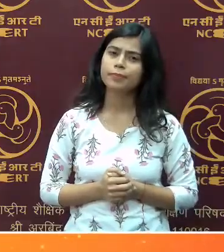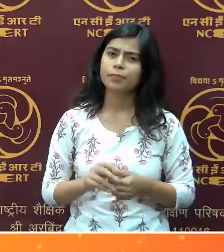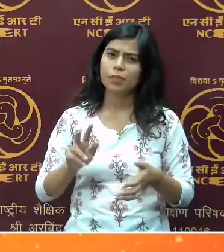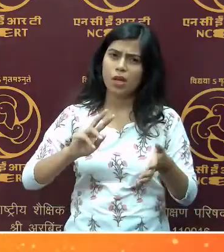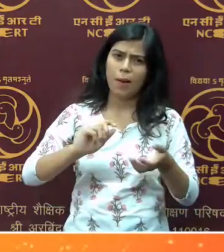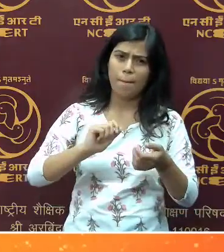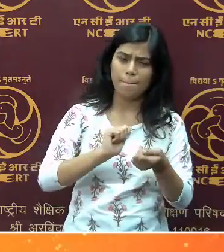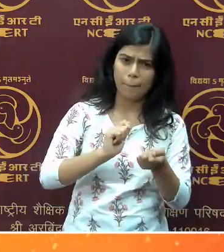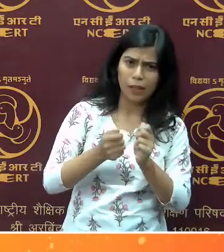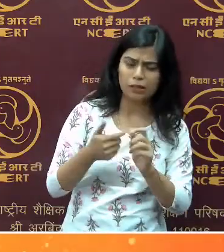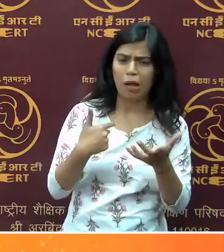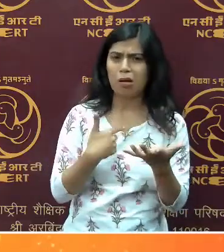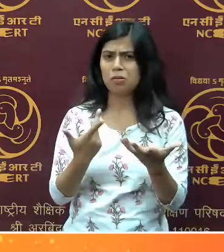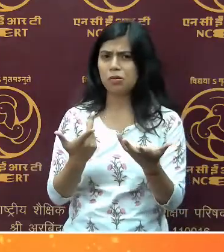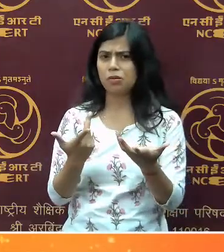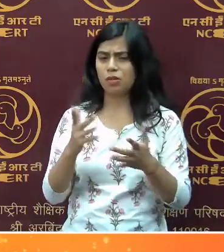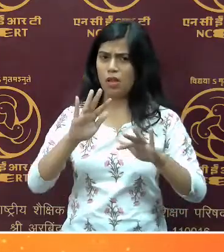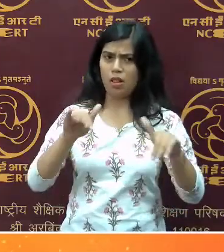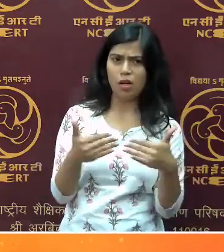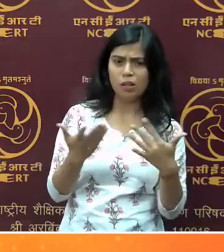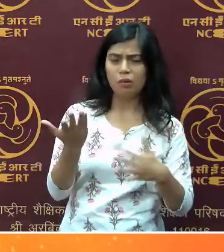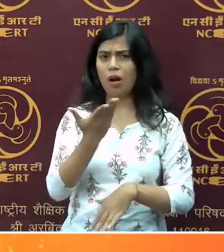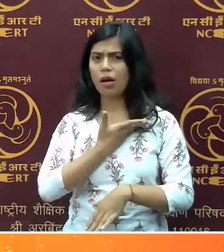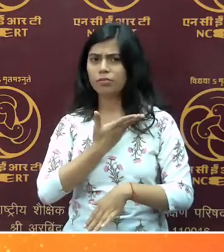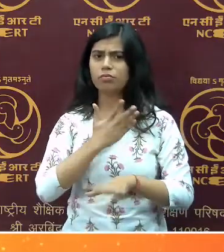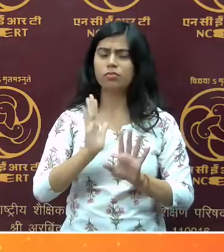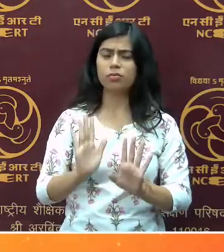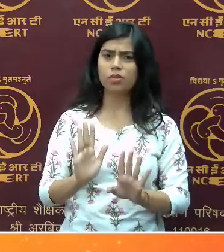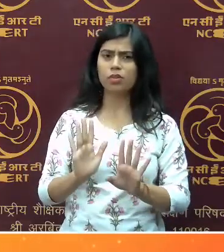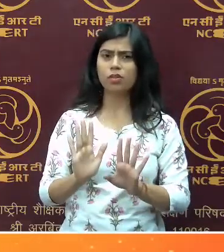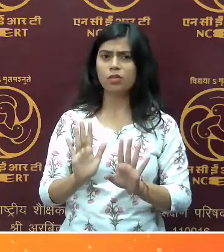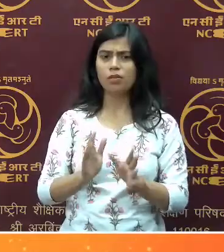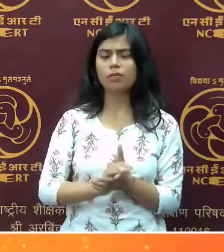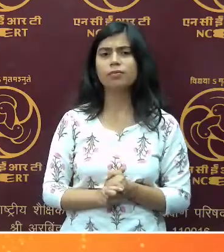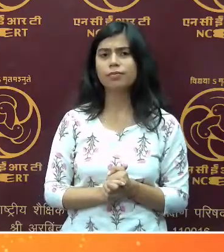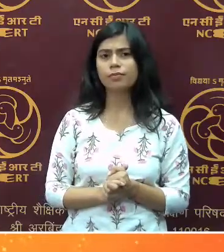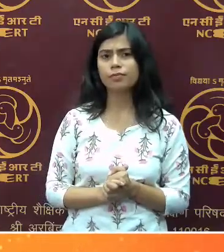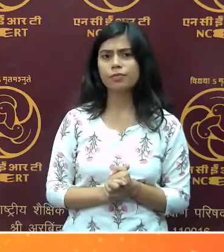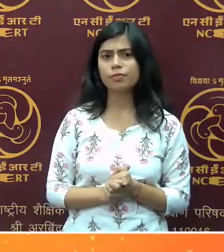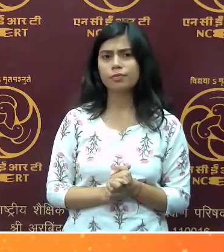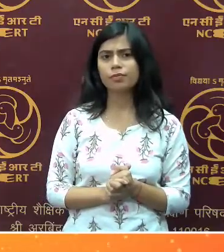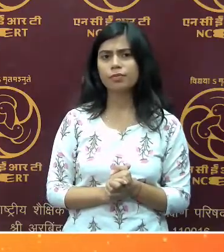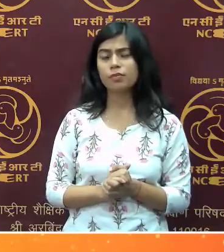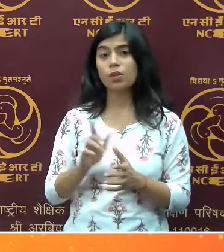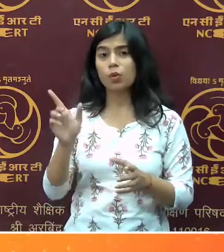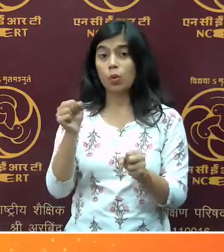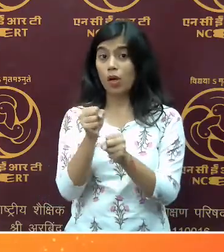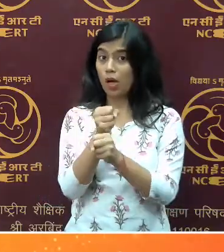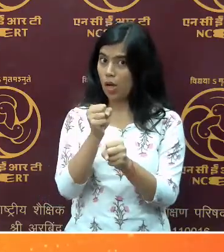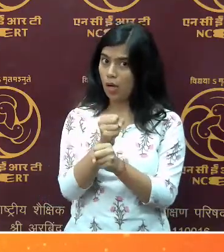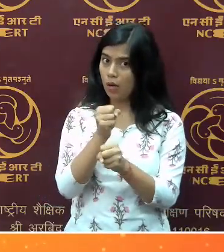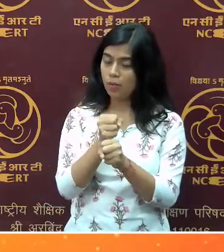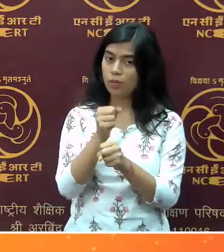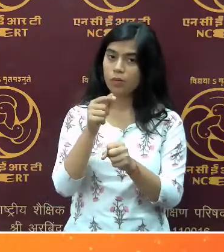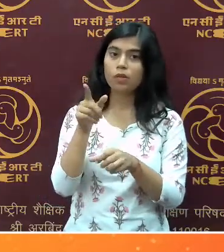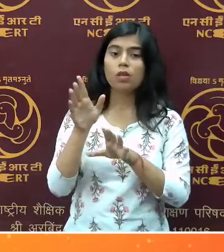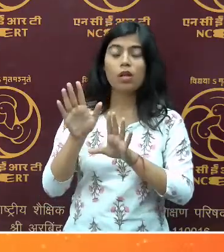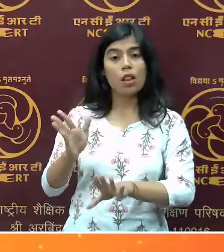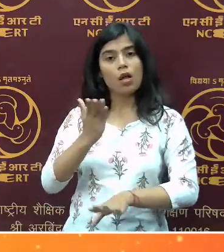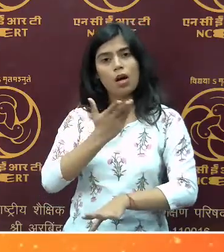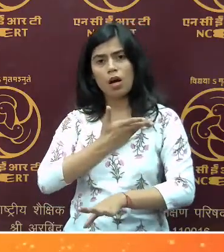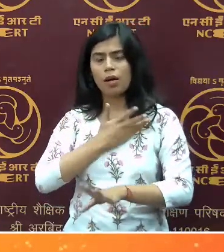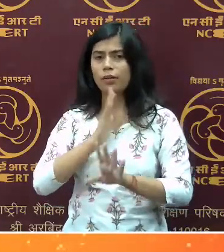changes in the rights, that introduces the rights. We have executive wing, the administration, the government, which enforces these rights,